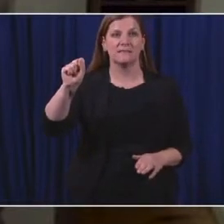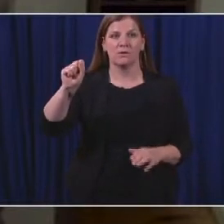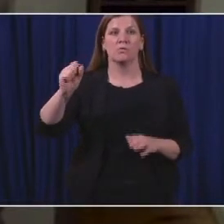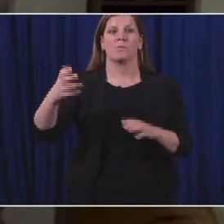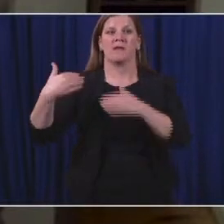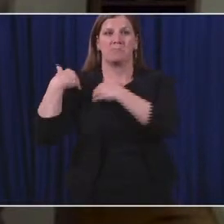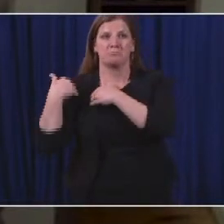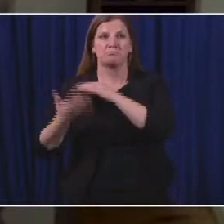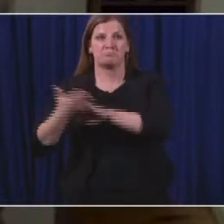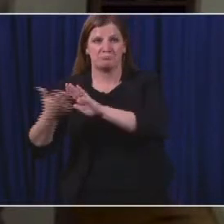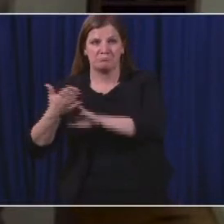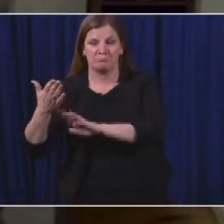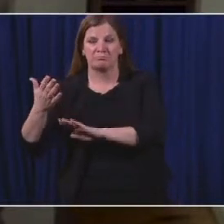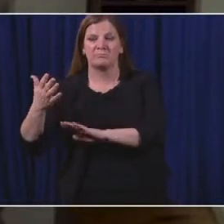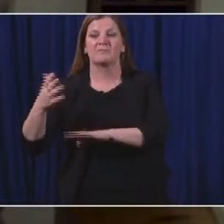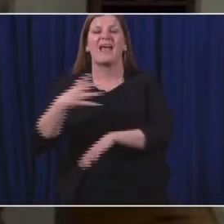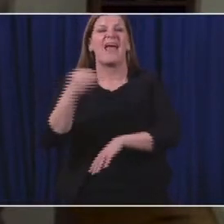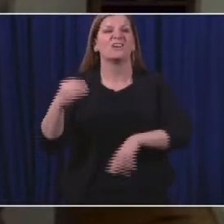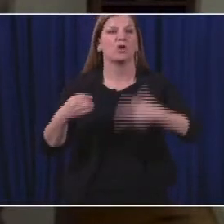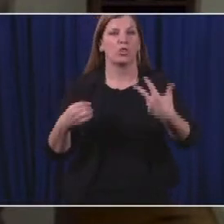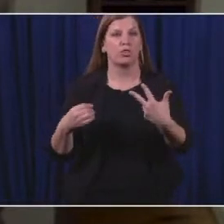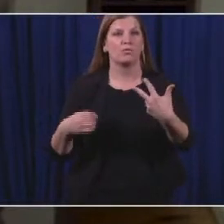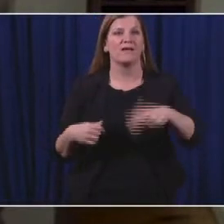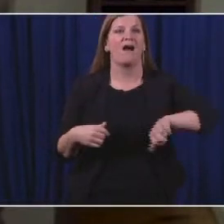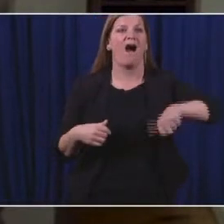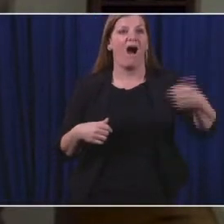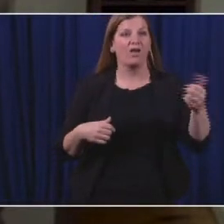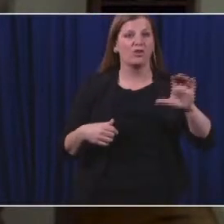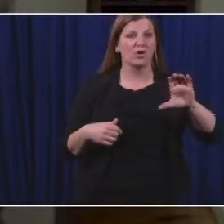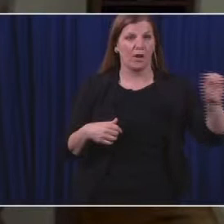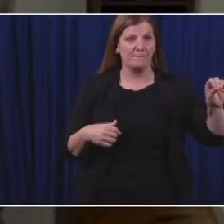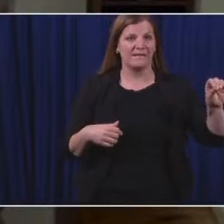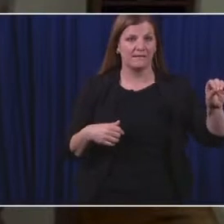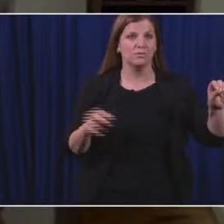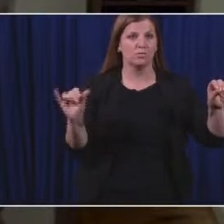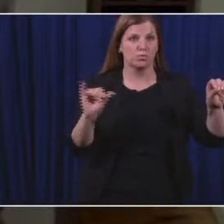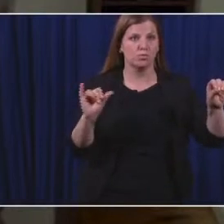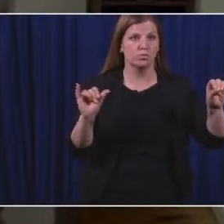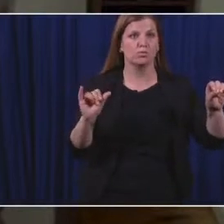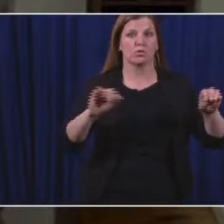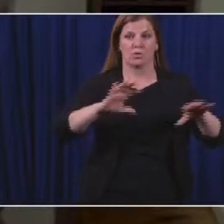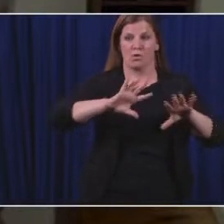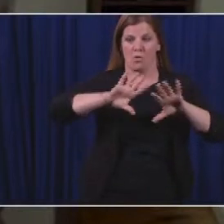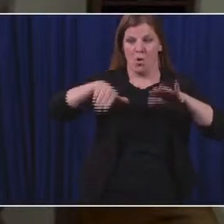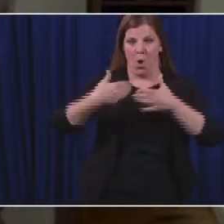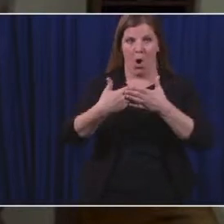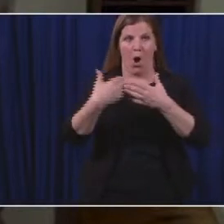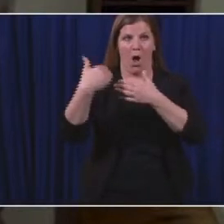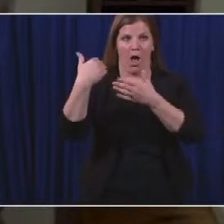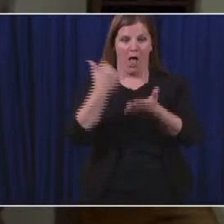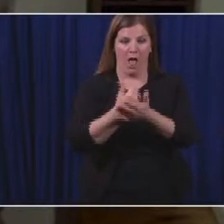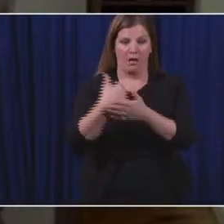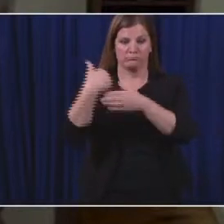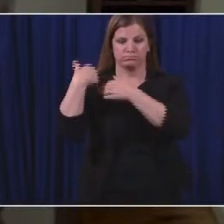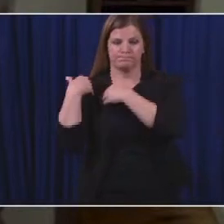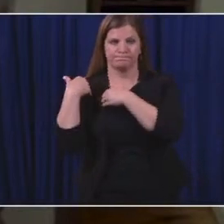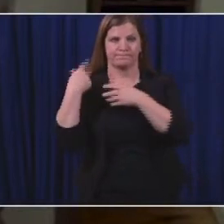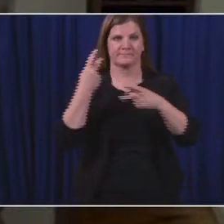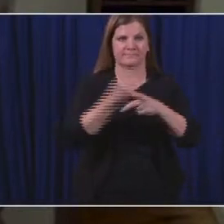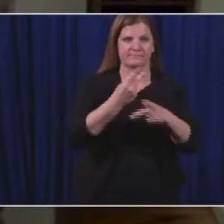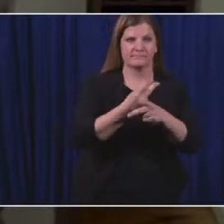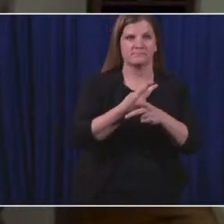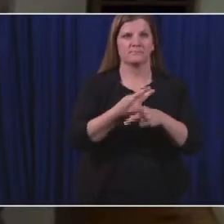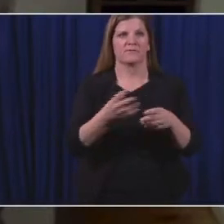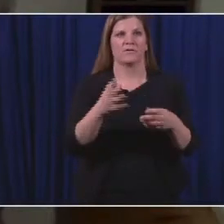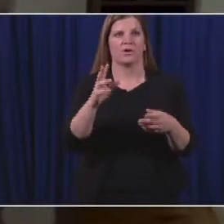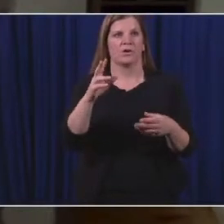the three other companies that are handling the vaccinations in our nursing homes.